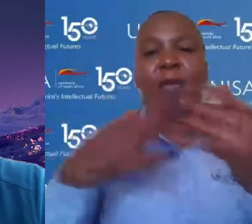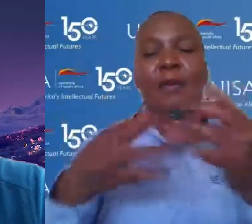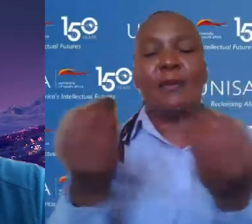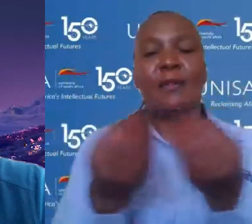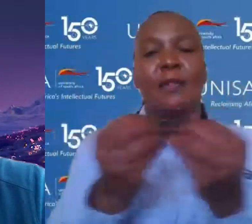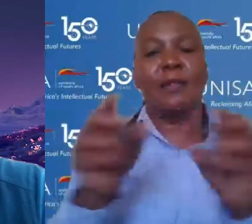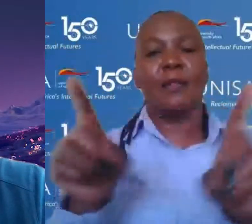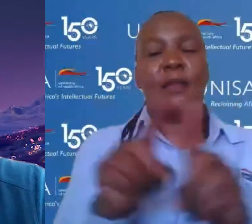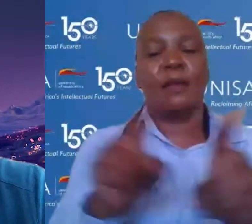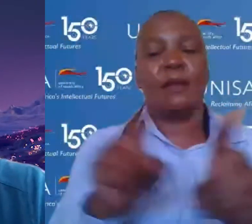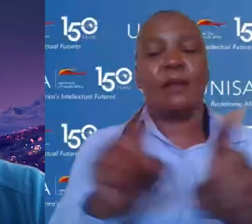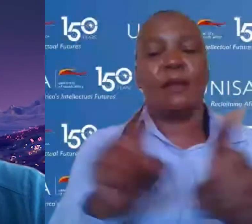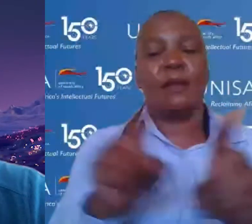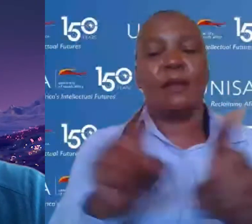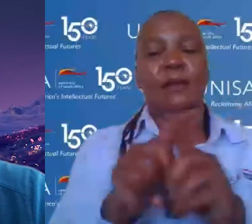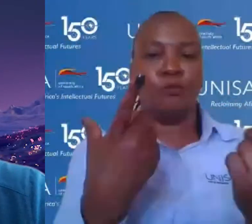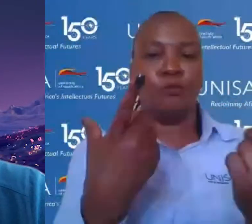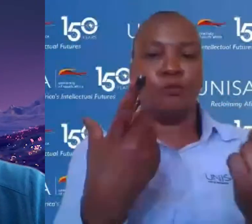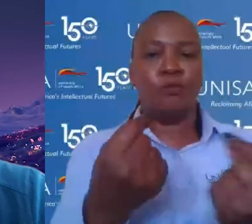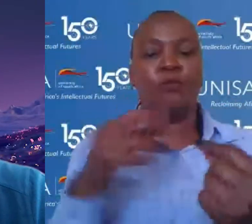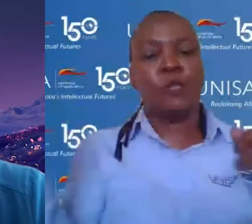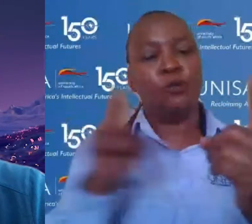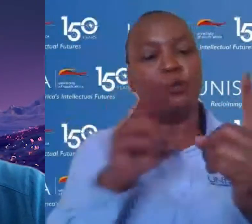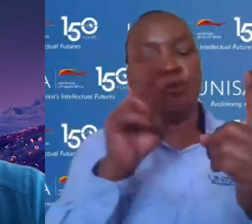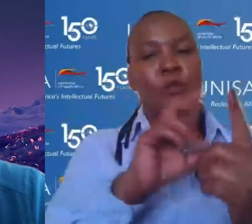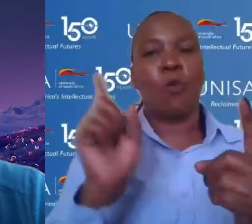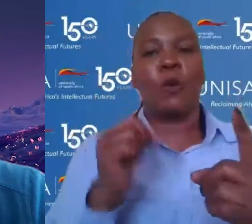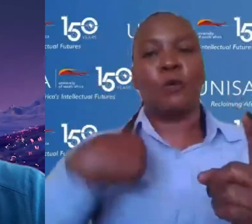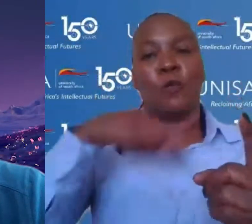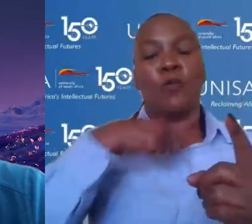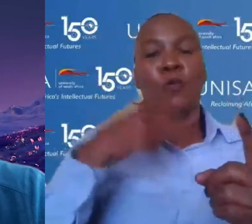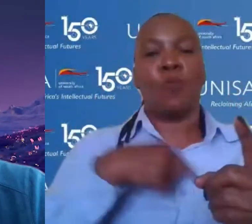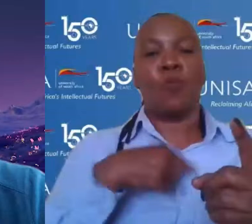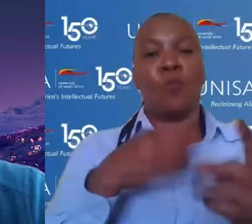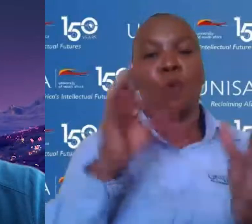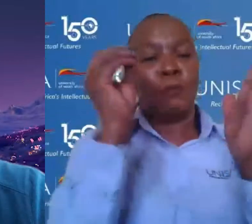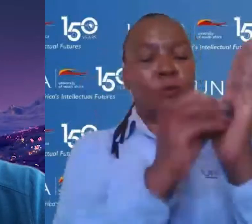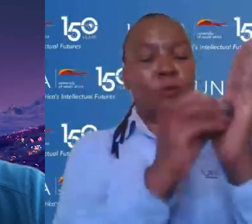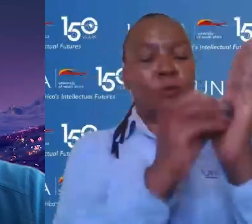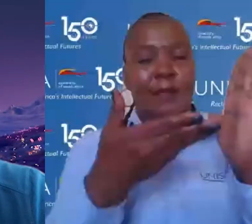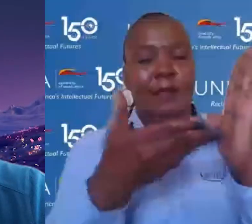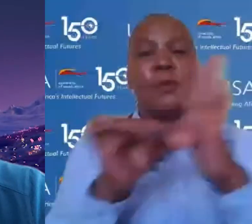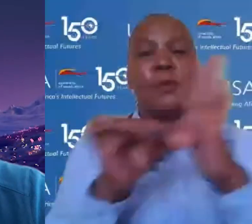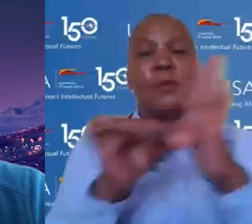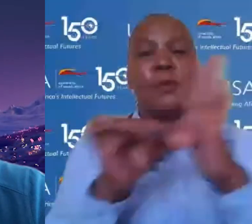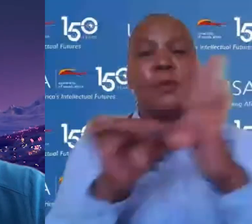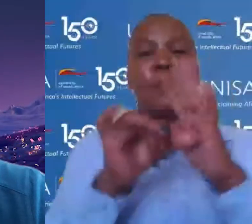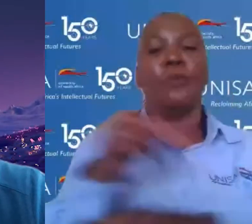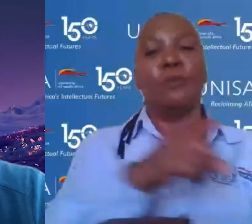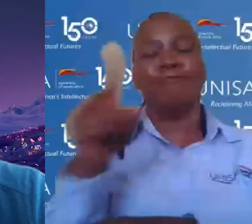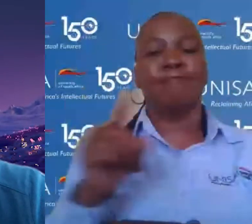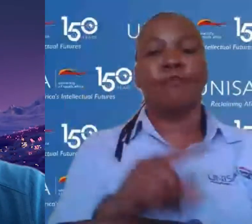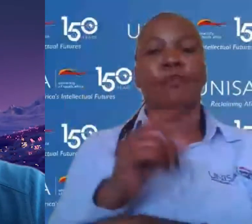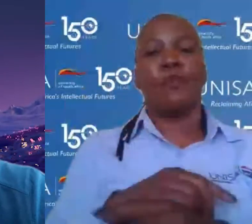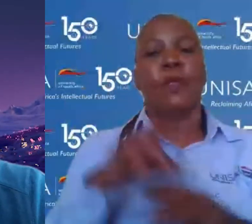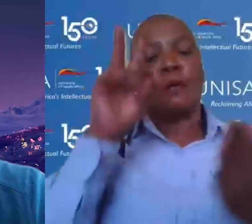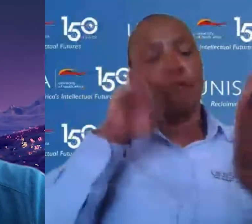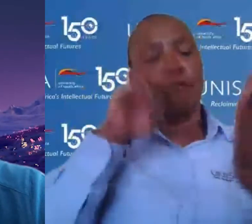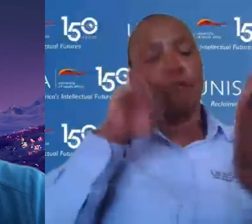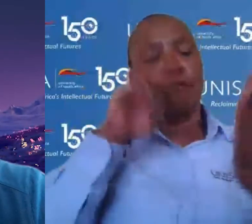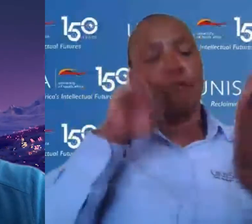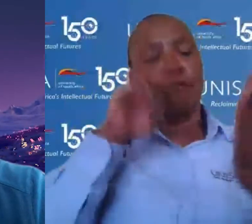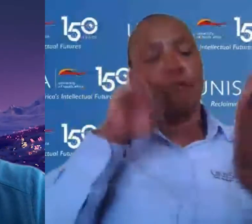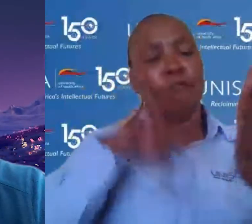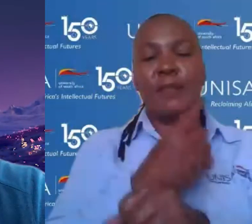able to see what we post. So it's important for you to keep your eye there. I know that